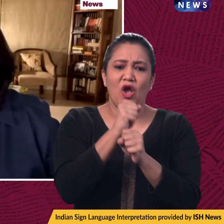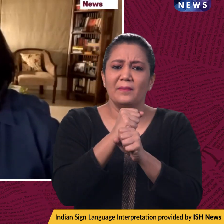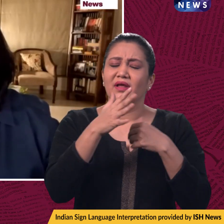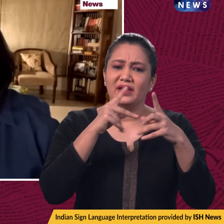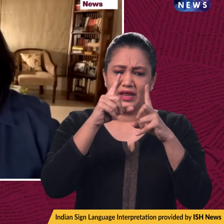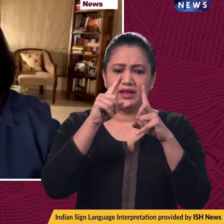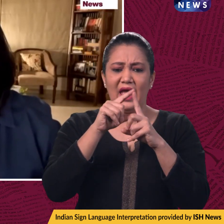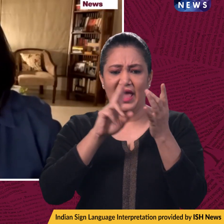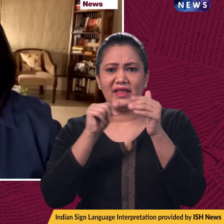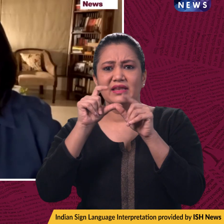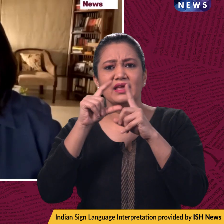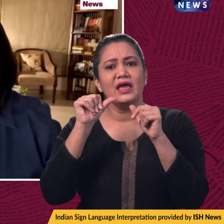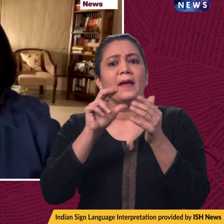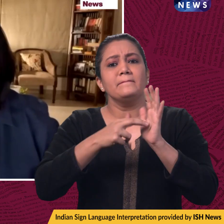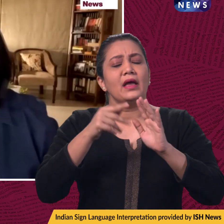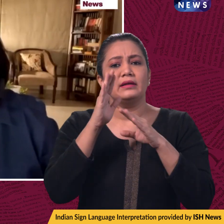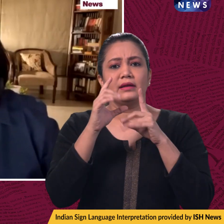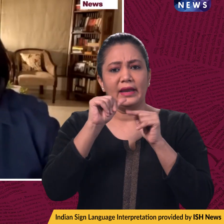or an NDA government.